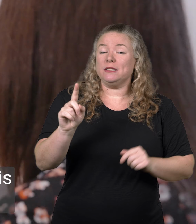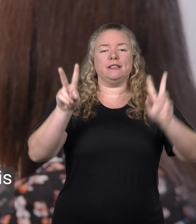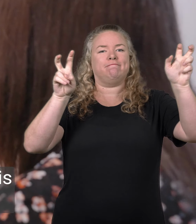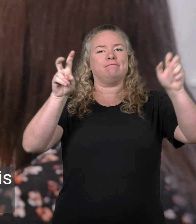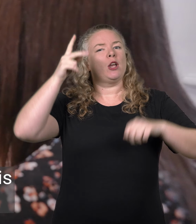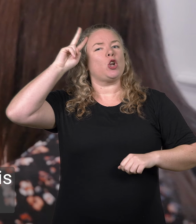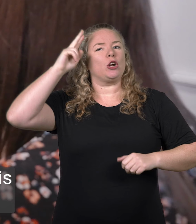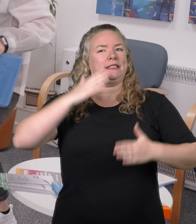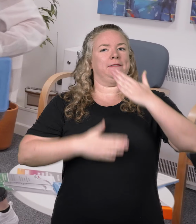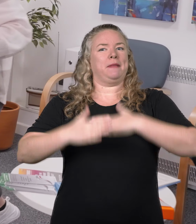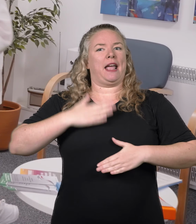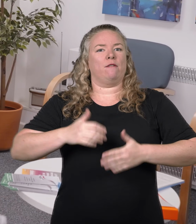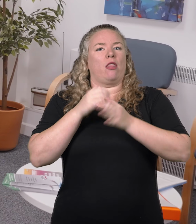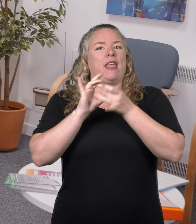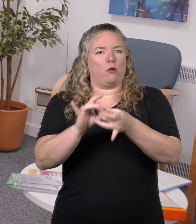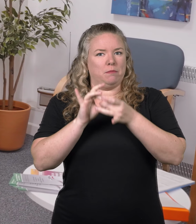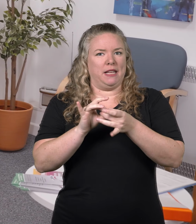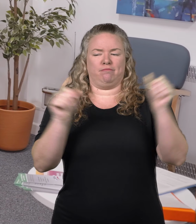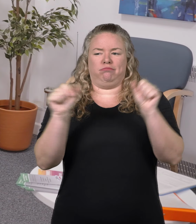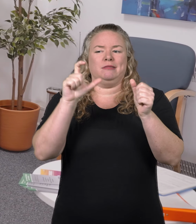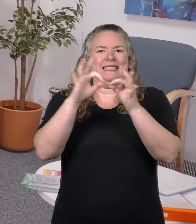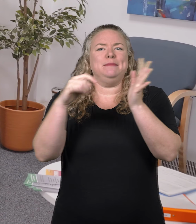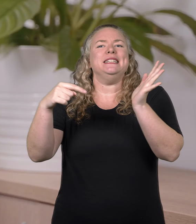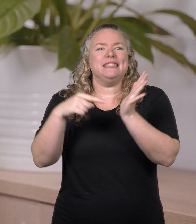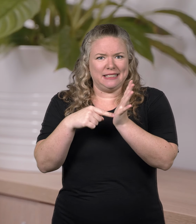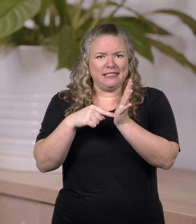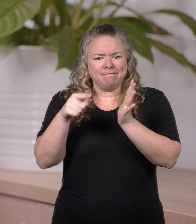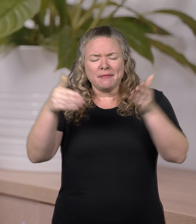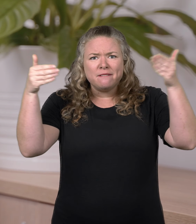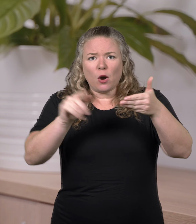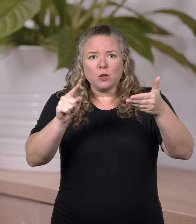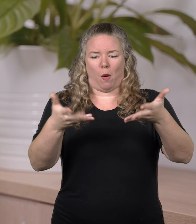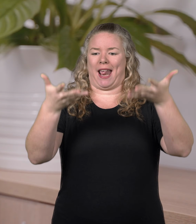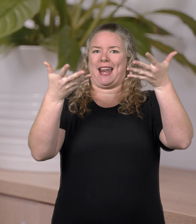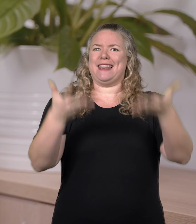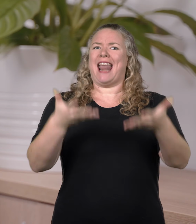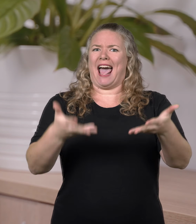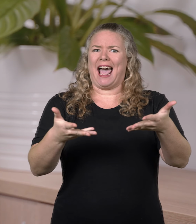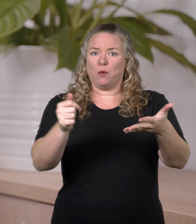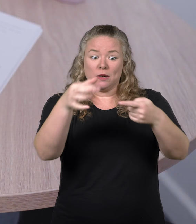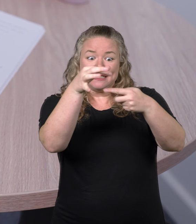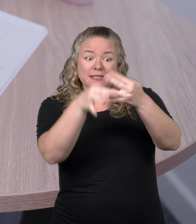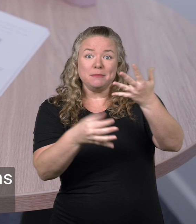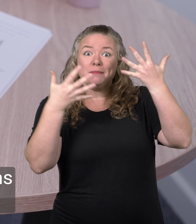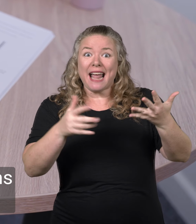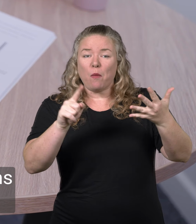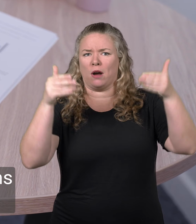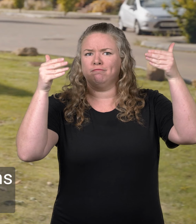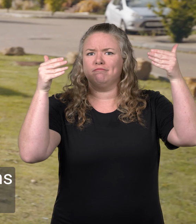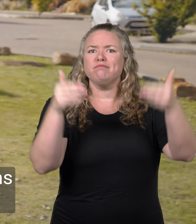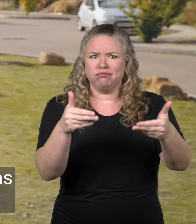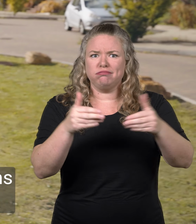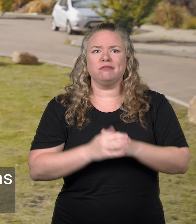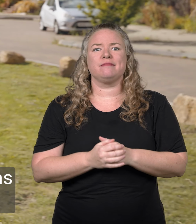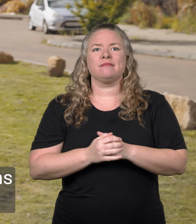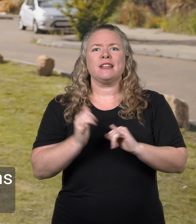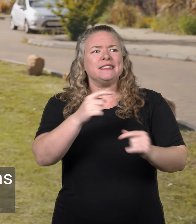treatment that we offer is something that's called cognitive behavioural therapy. Cognitive behavioural therapy, or CBT, is focused on the here and now and the